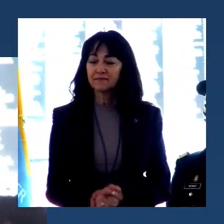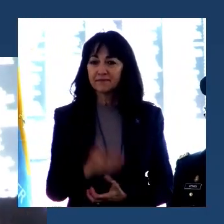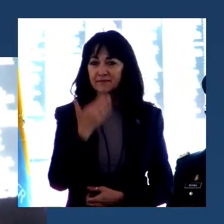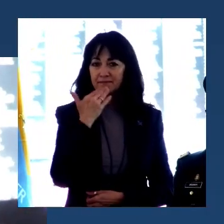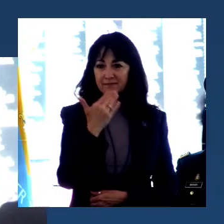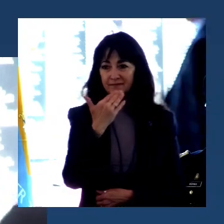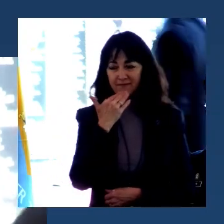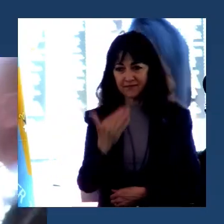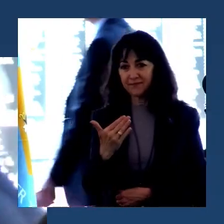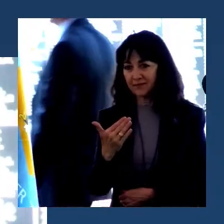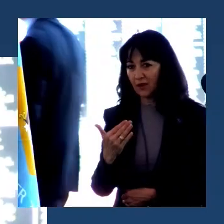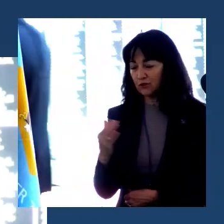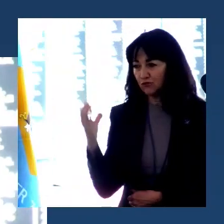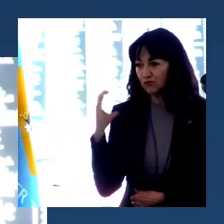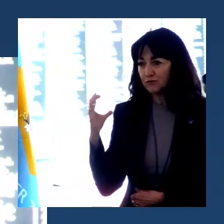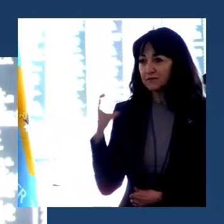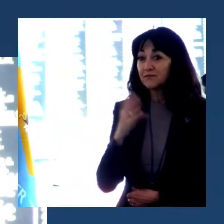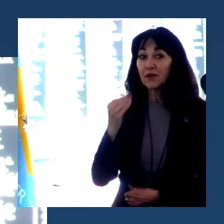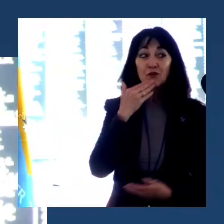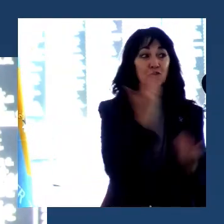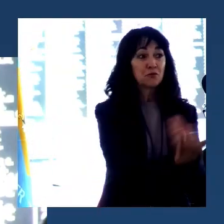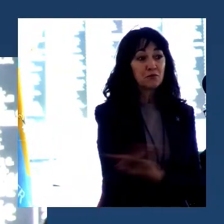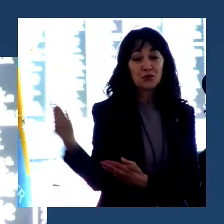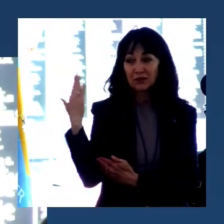Thank you, Madam Chair, and good morning.